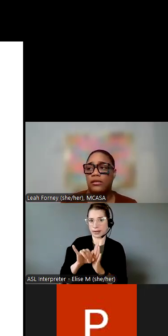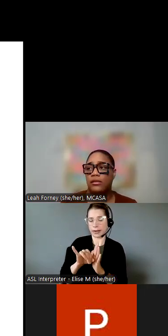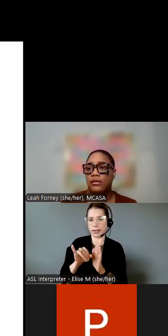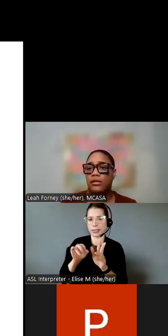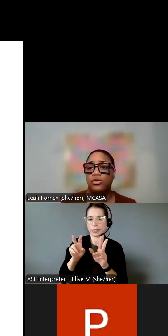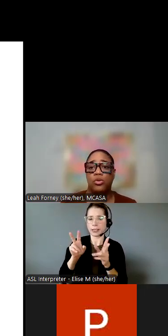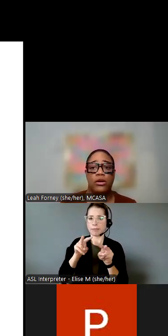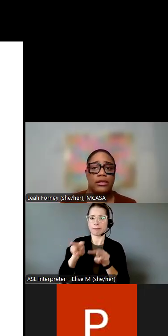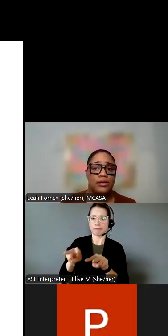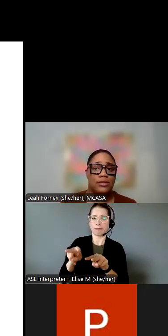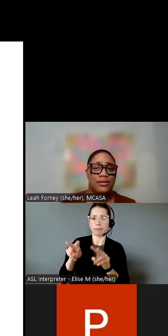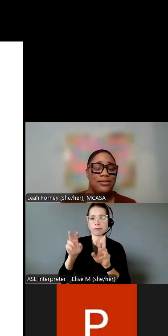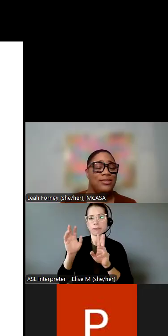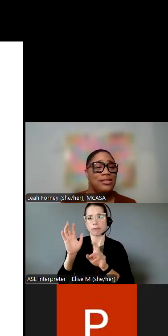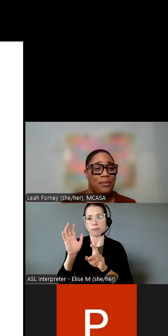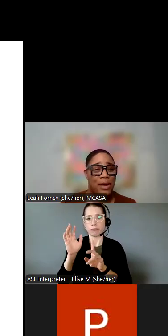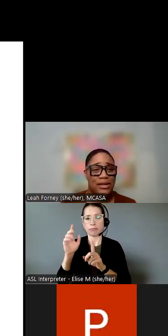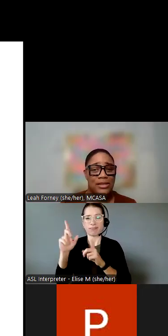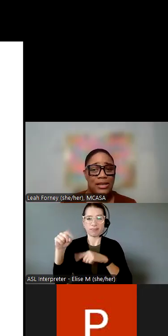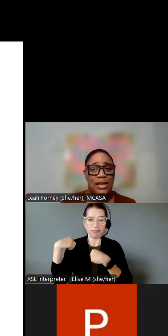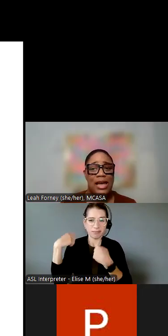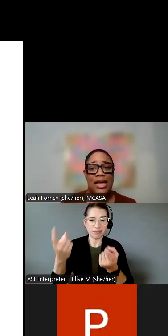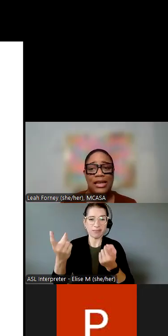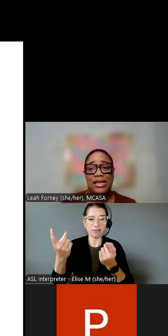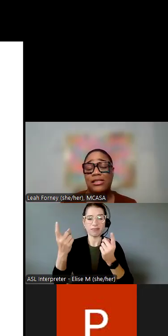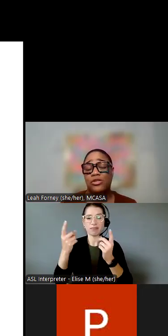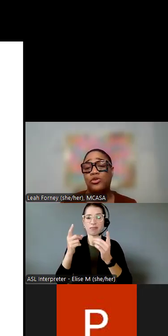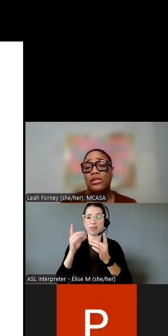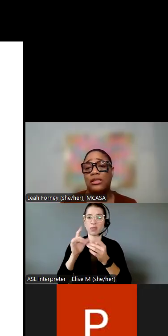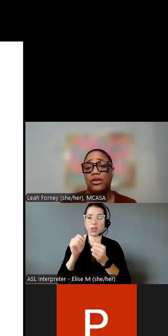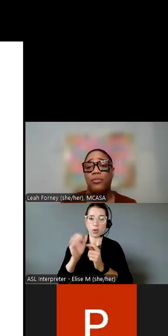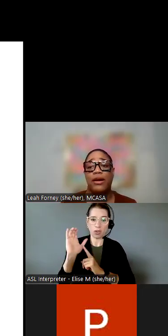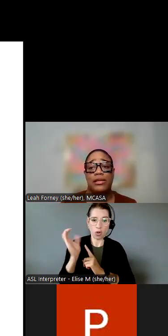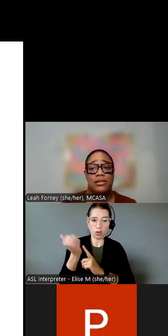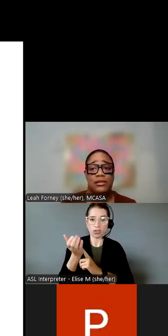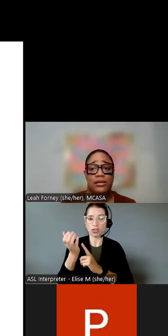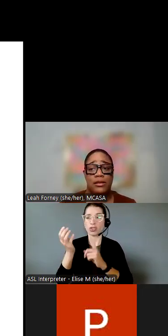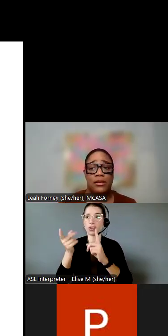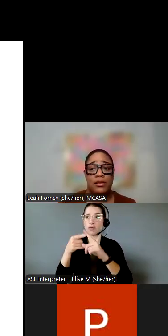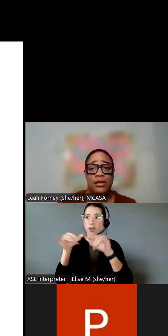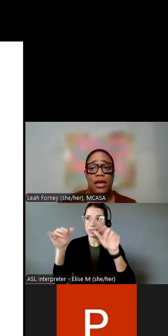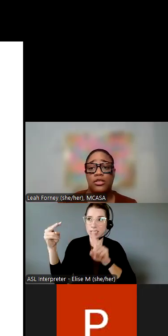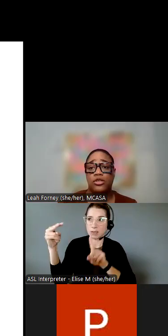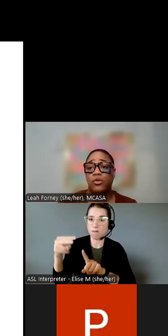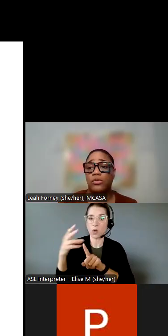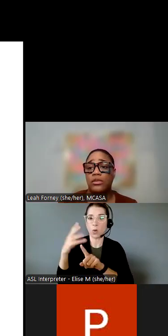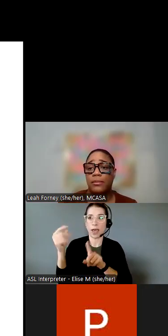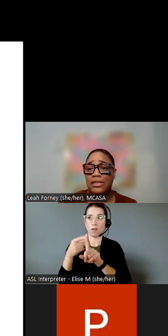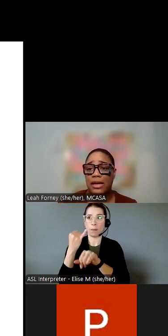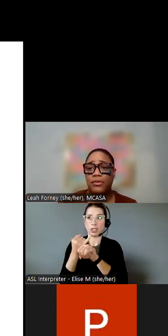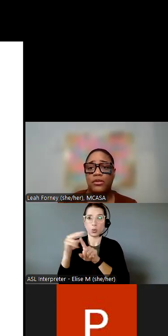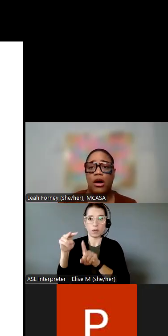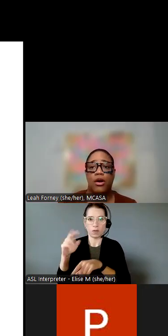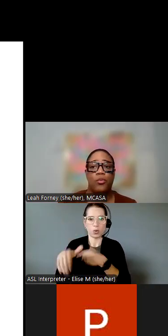culturally, historically, systematically, and institutionally oppressed. And so